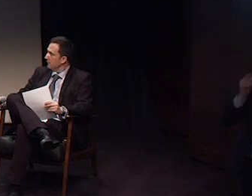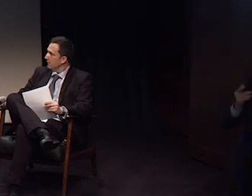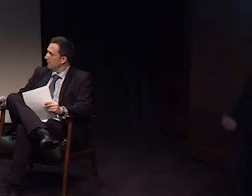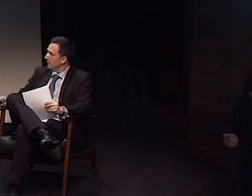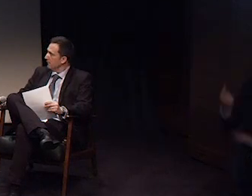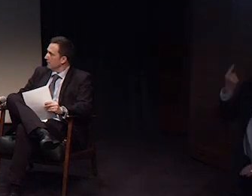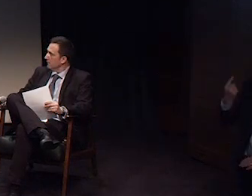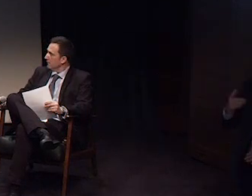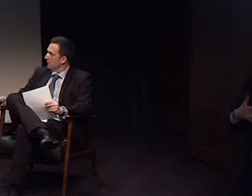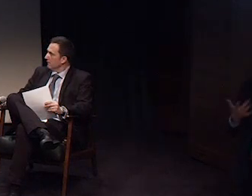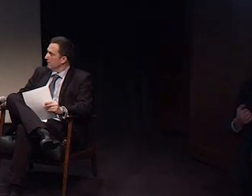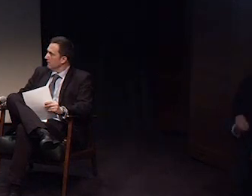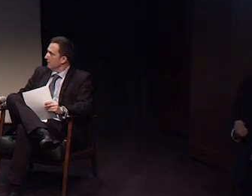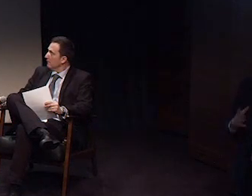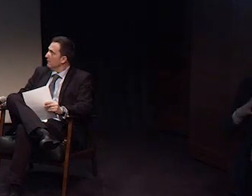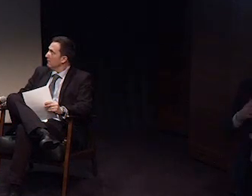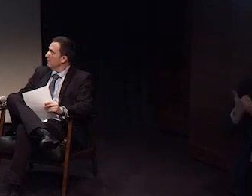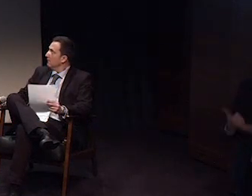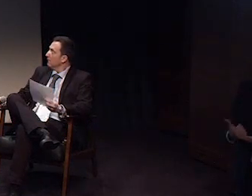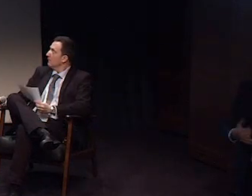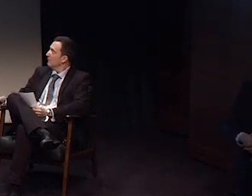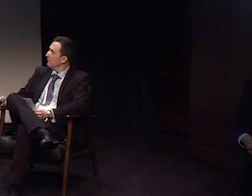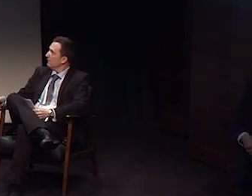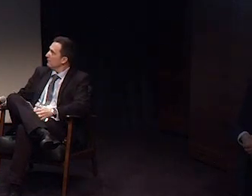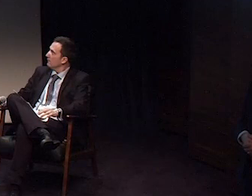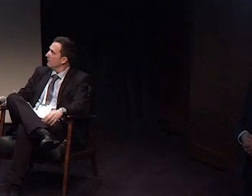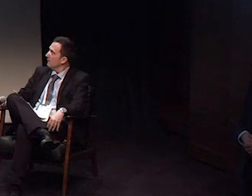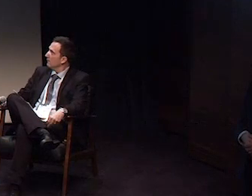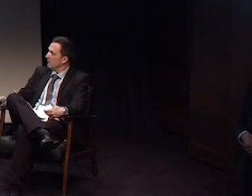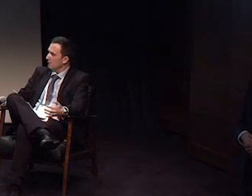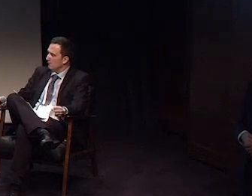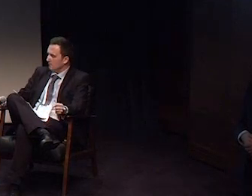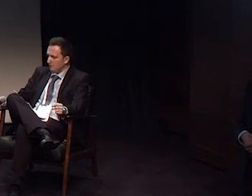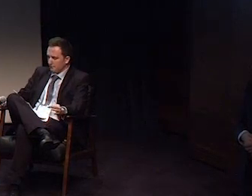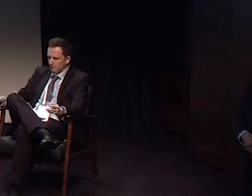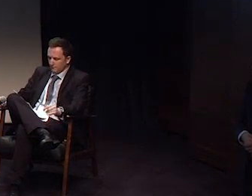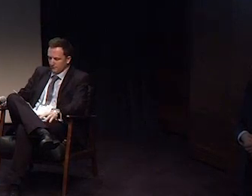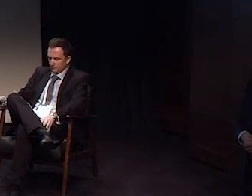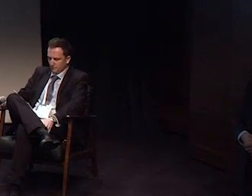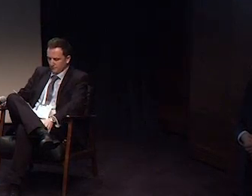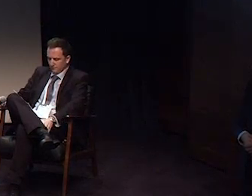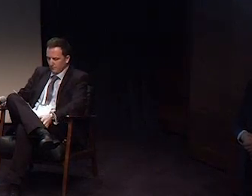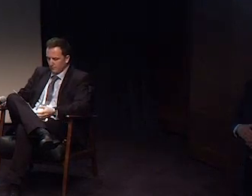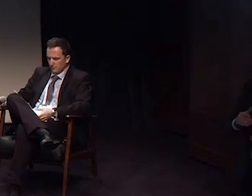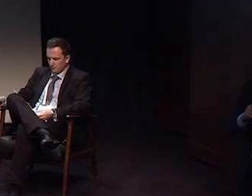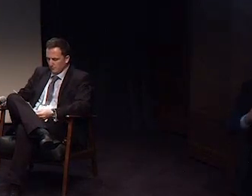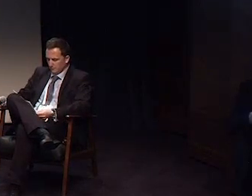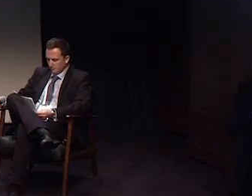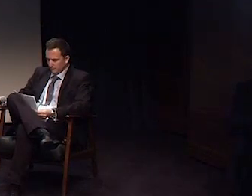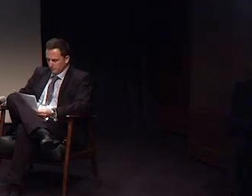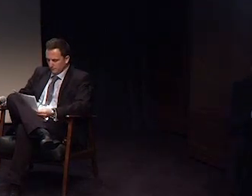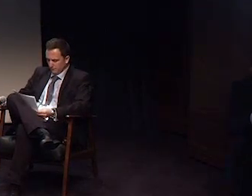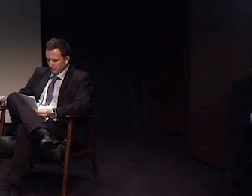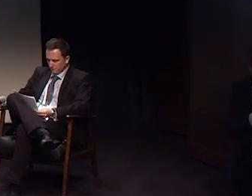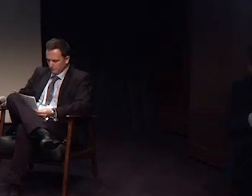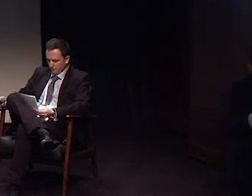and perform cardiac massage. We also saw that they remember how to collaborate thanks to a